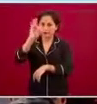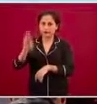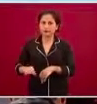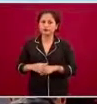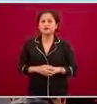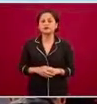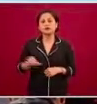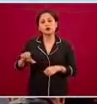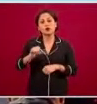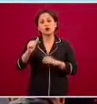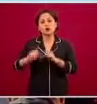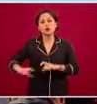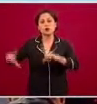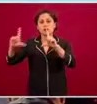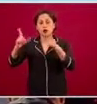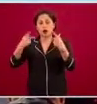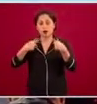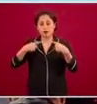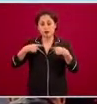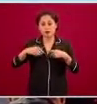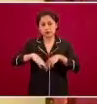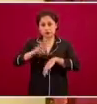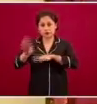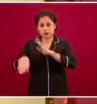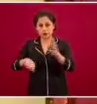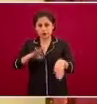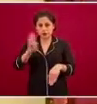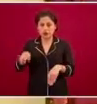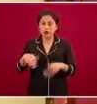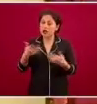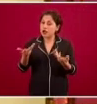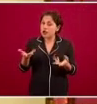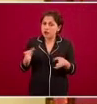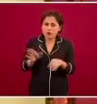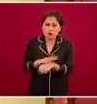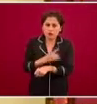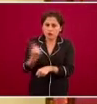of males by 74%.